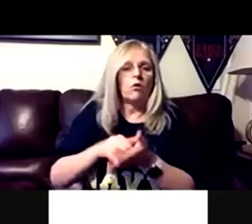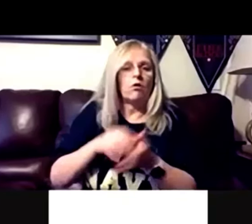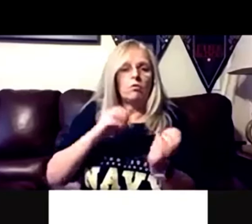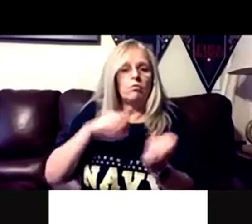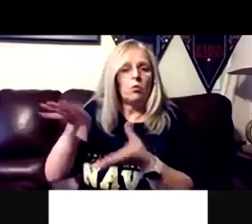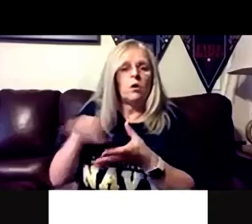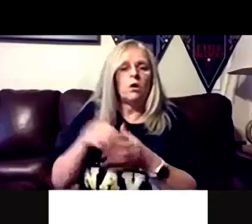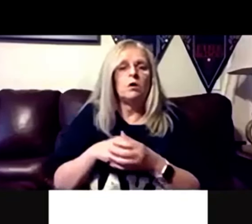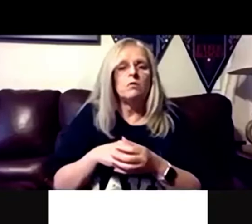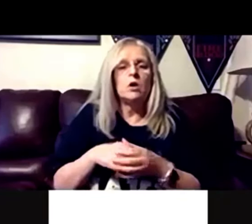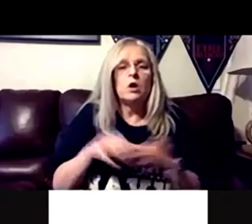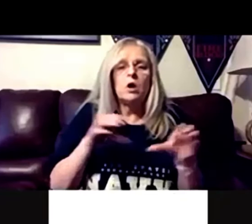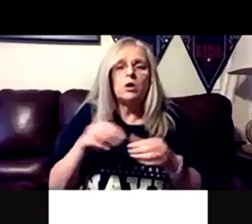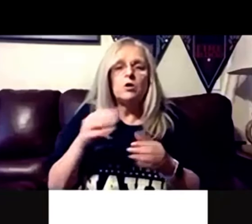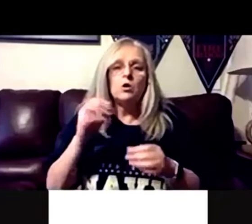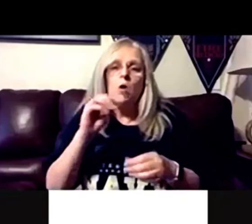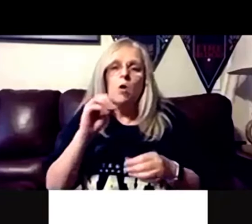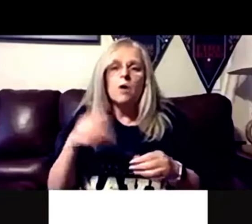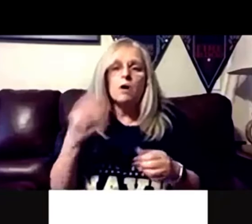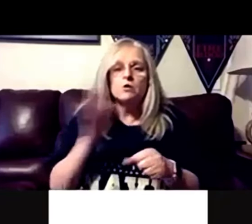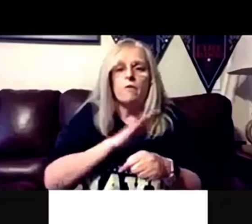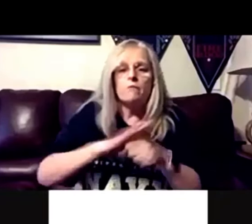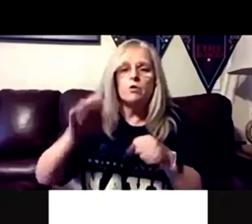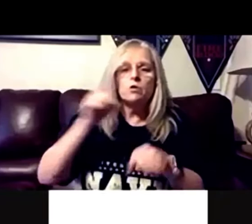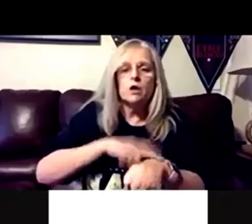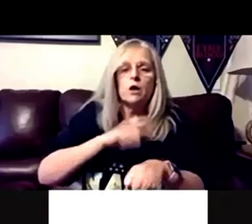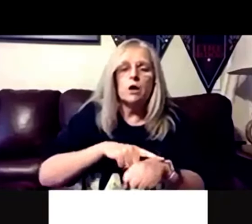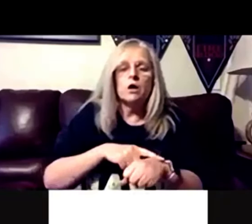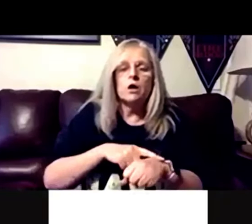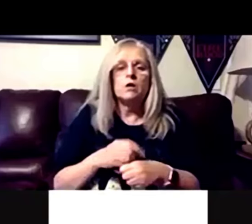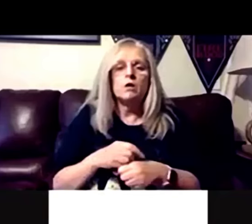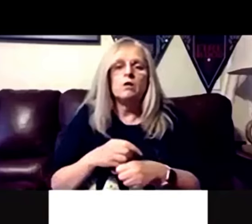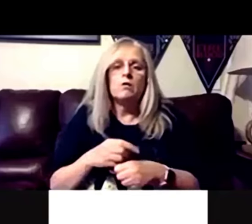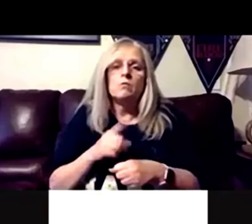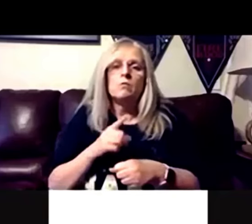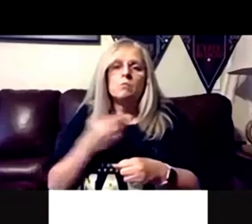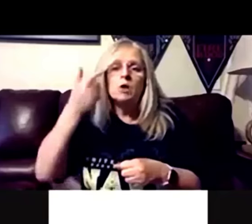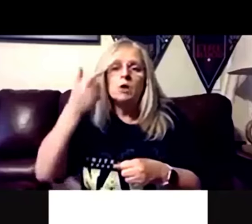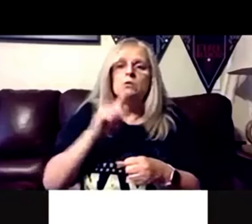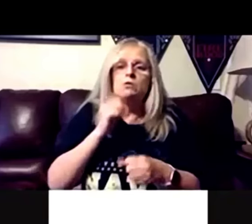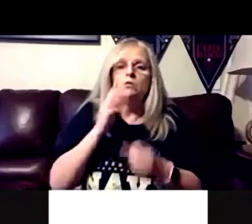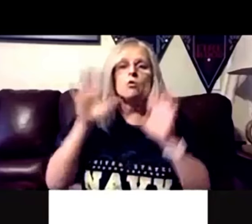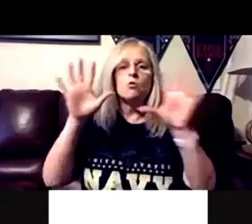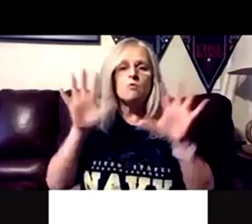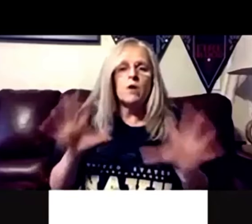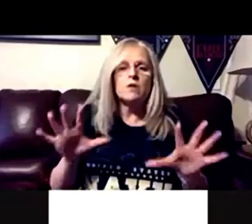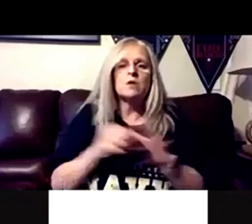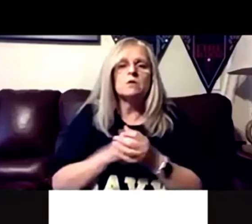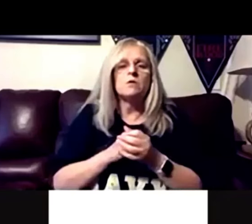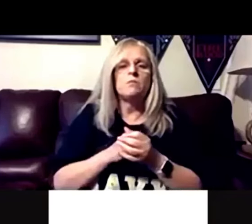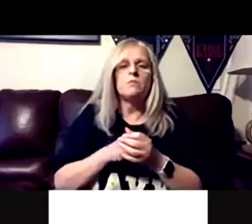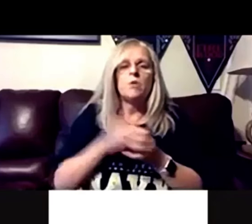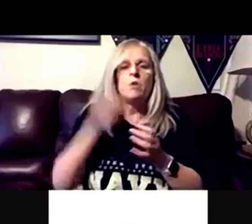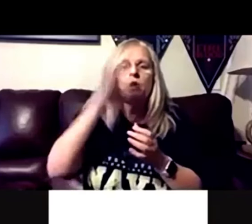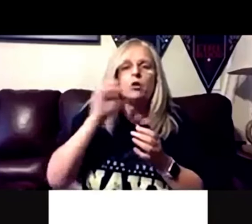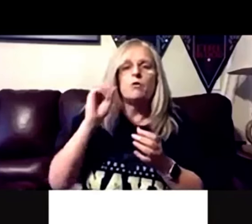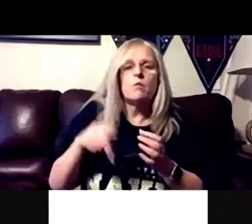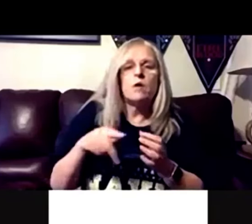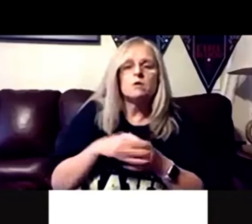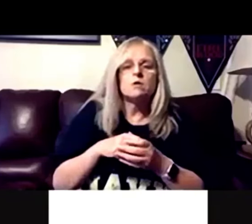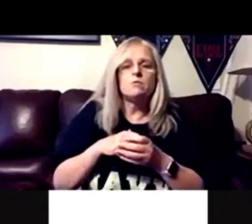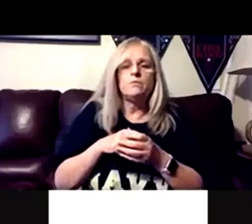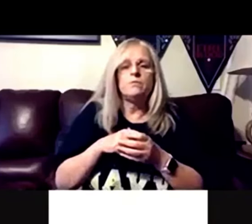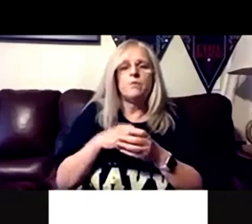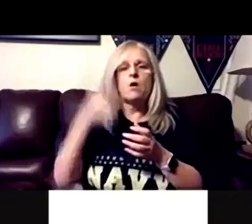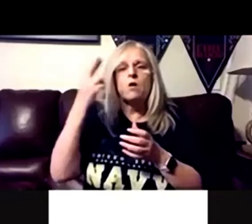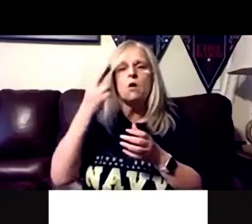do ONPASSIVE full time because it is so lucrative. When you start to look at ONPASSIVE, I always recommend